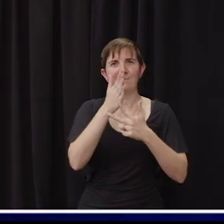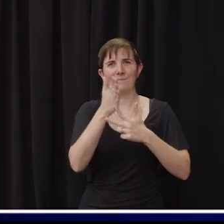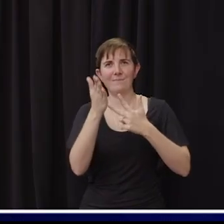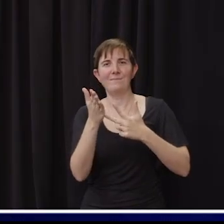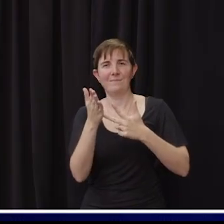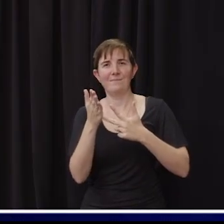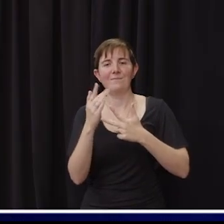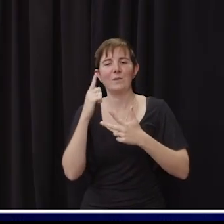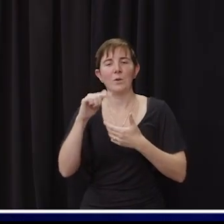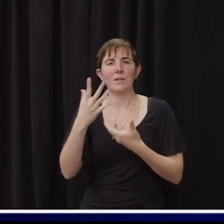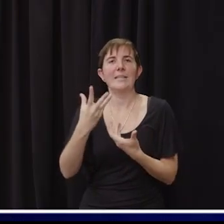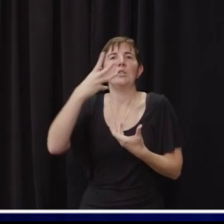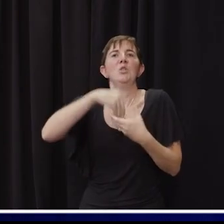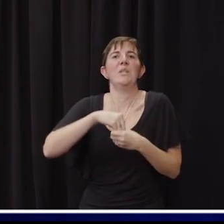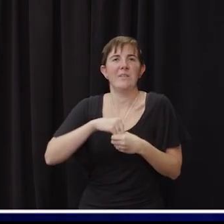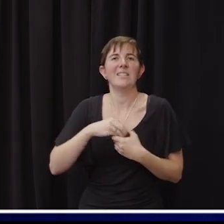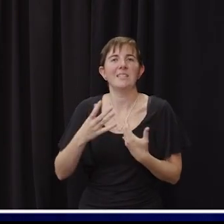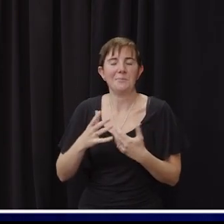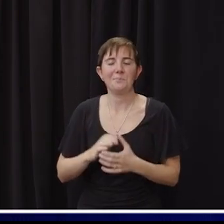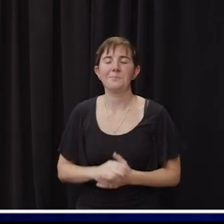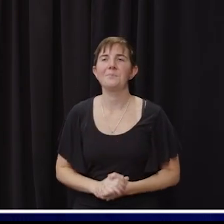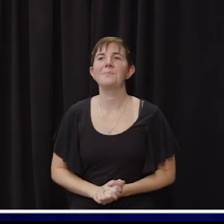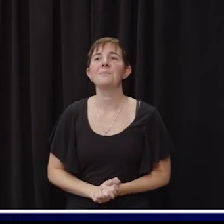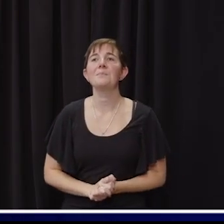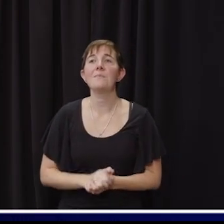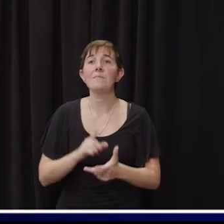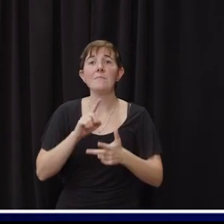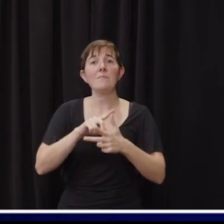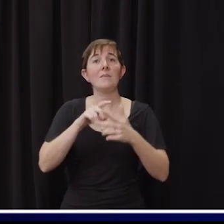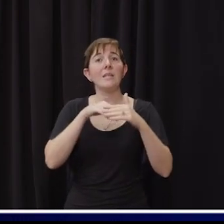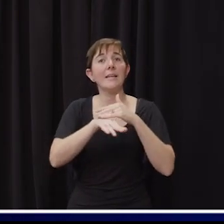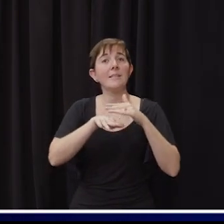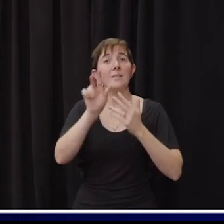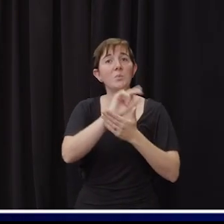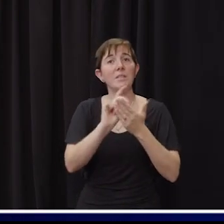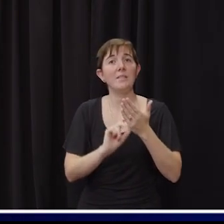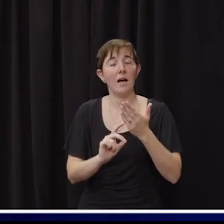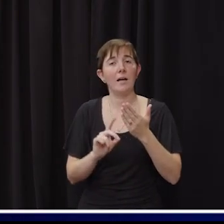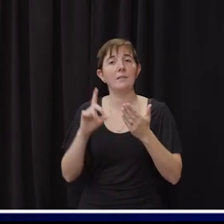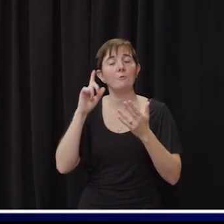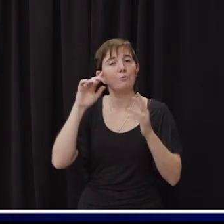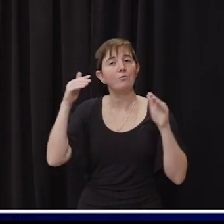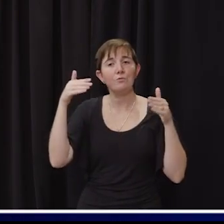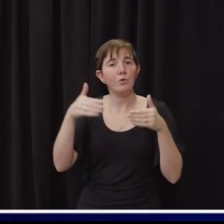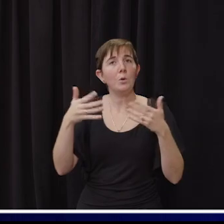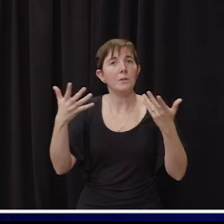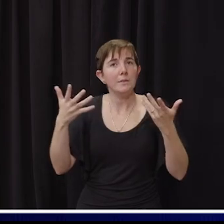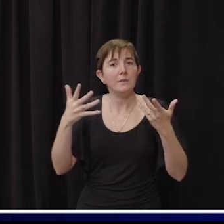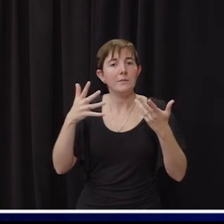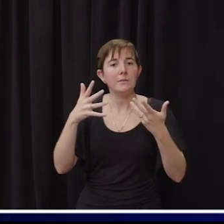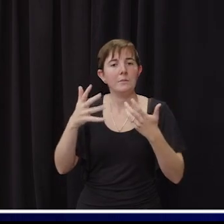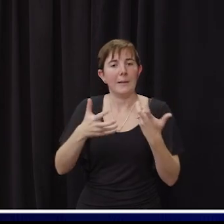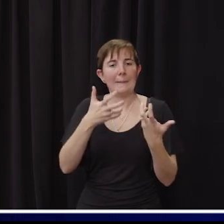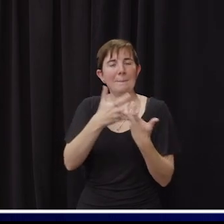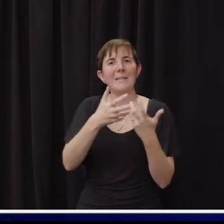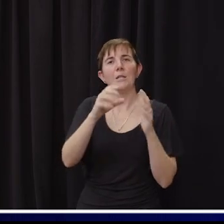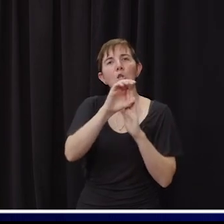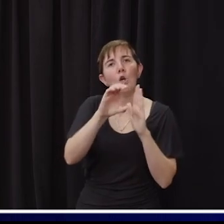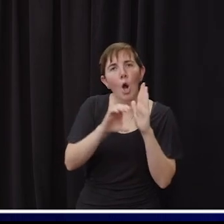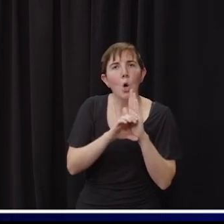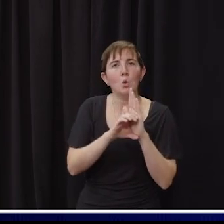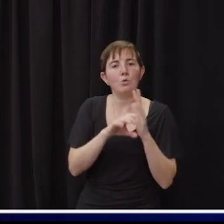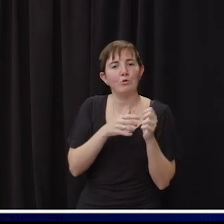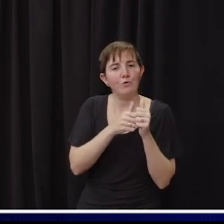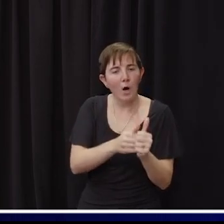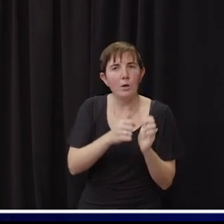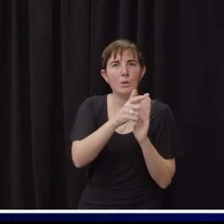of inclusivity. Accessible design is really about meeting codes, making sure